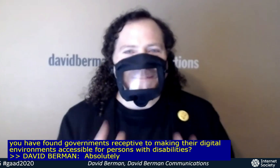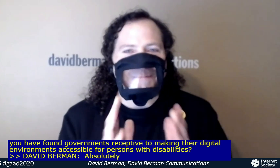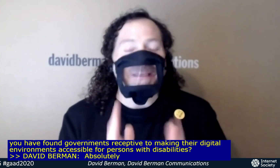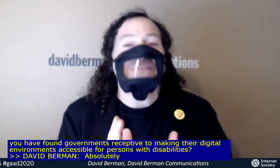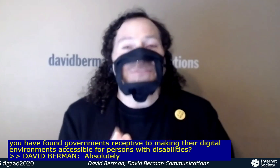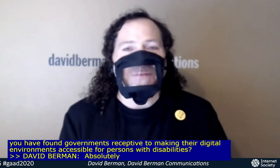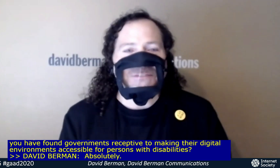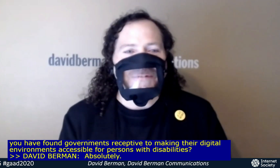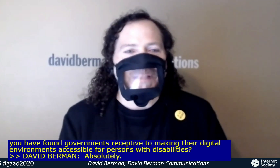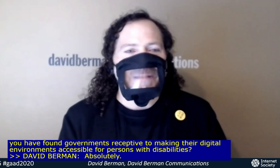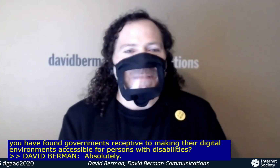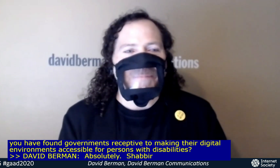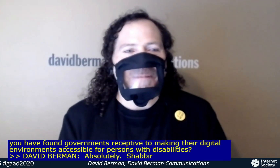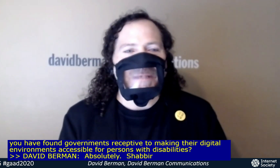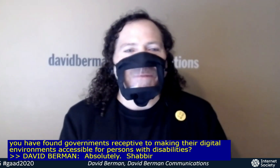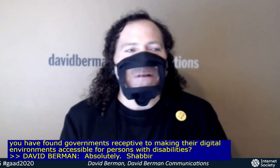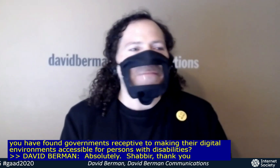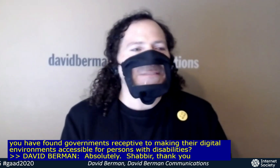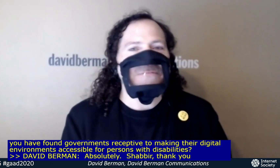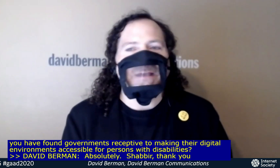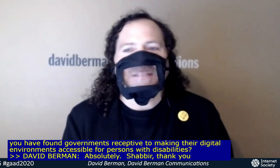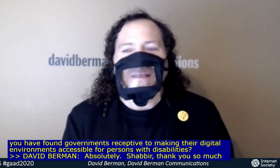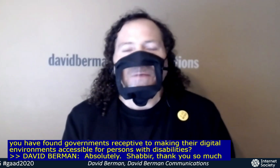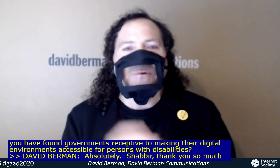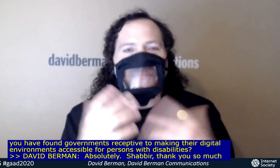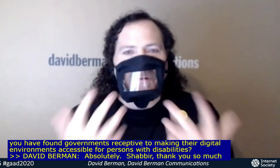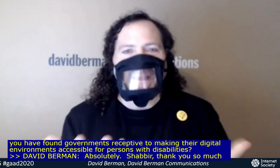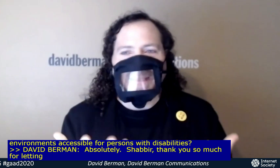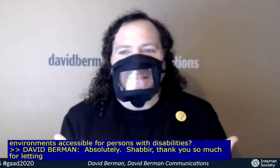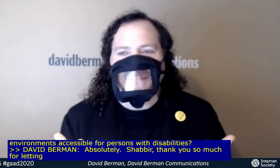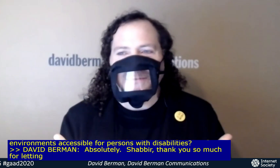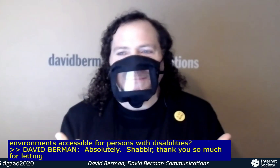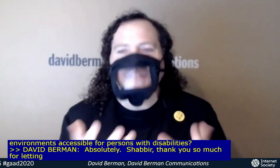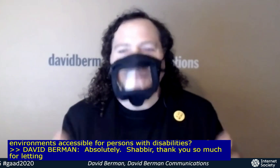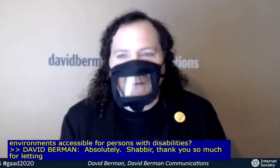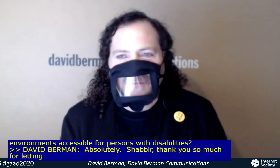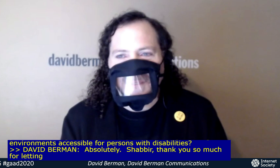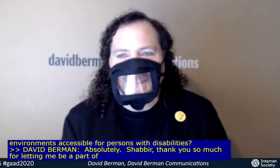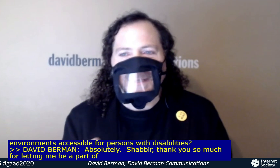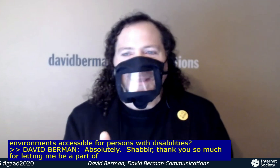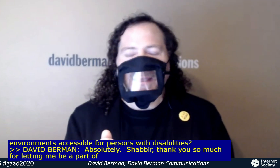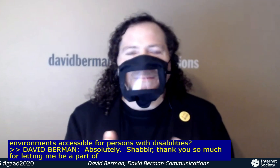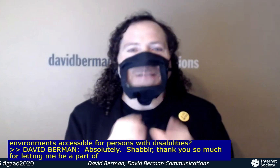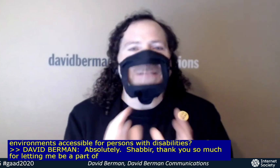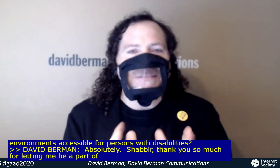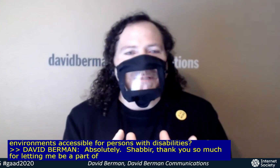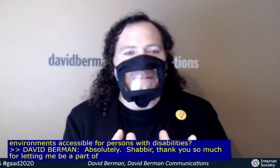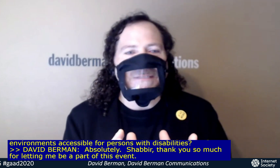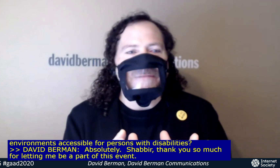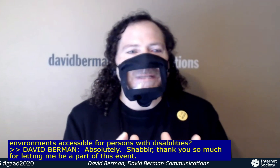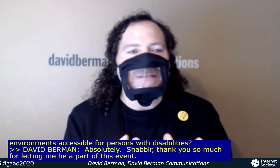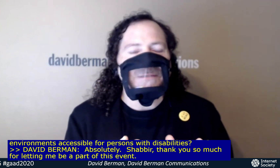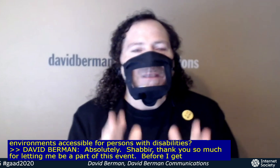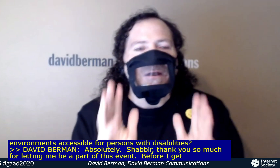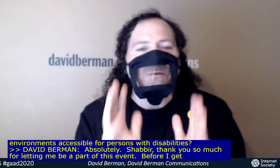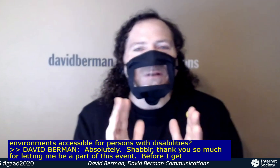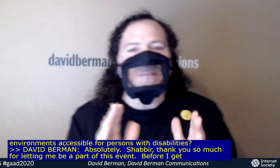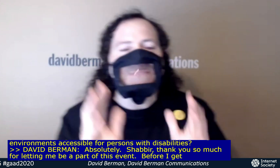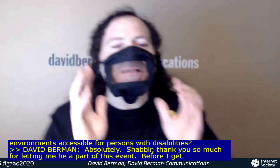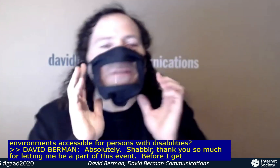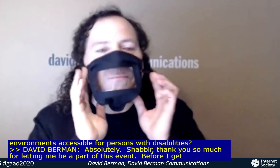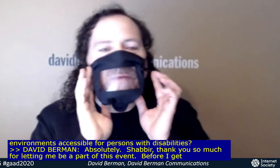Shabbir, thank you so much for letting me be a part of this event. Before I get into digital government and the accessibility dividend,